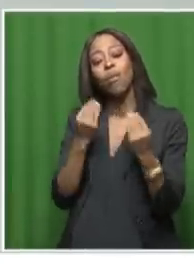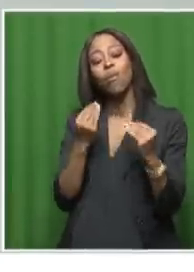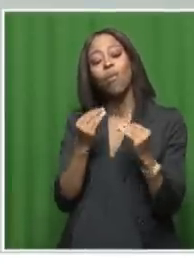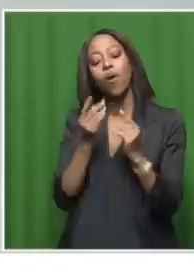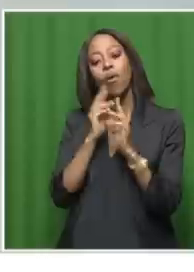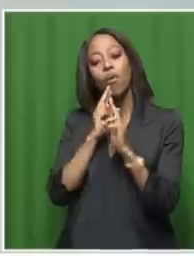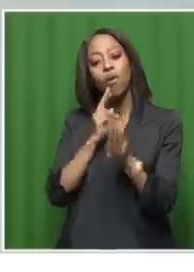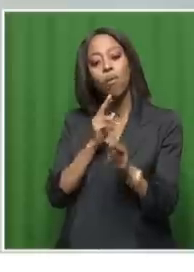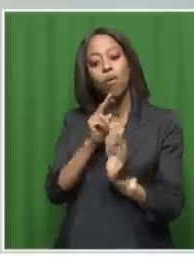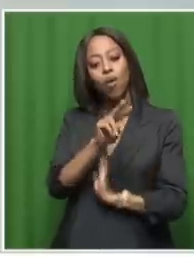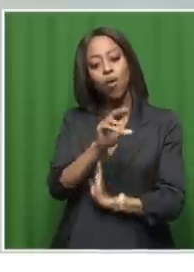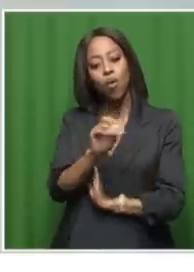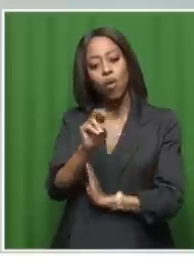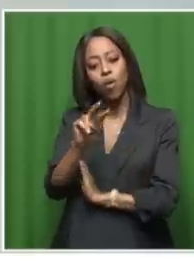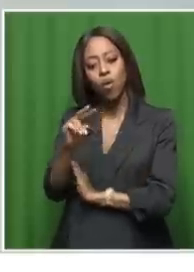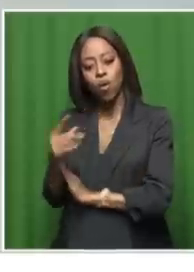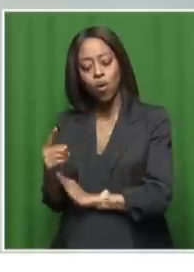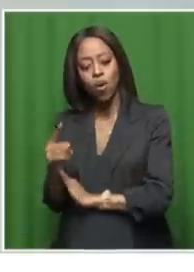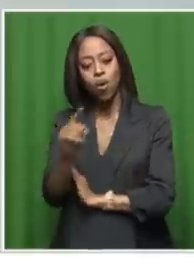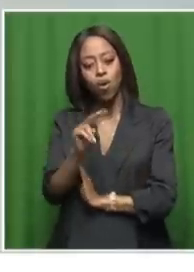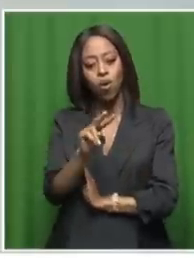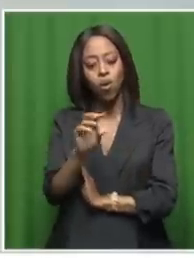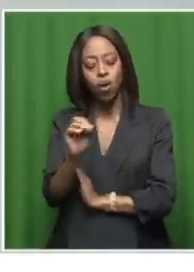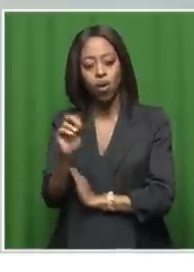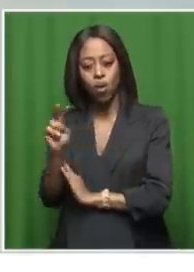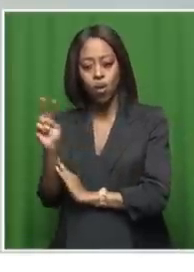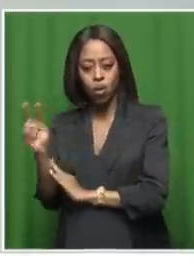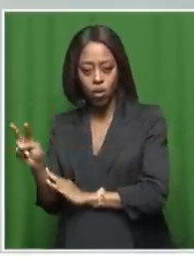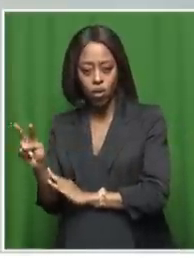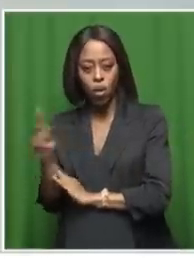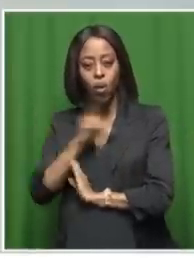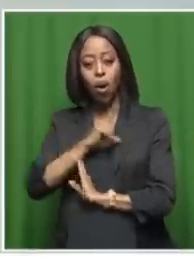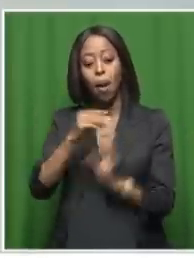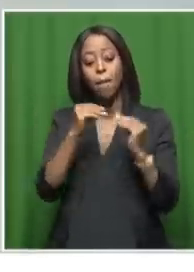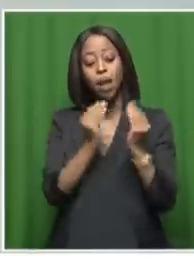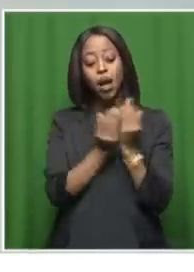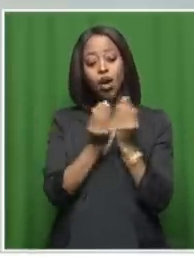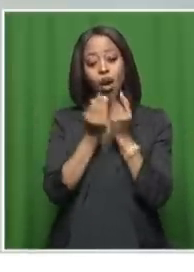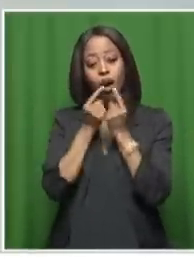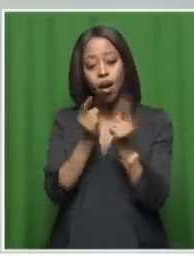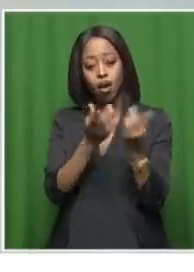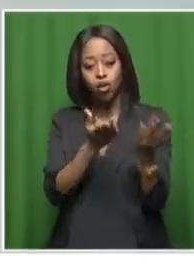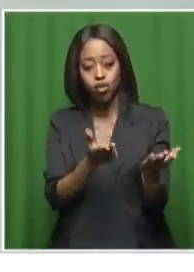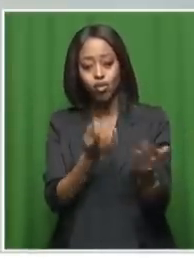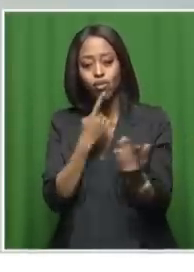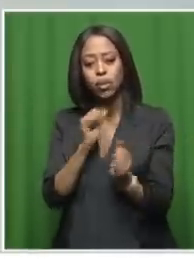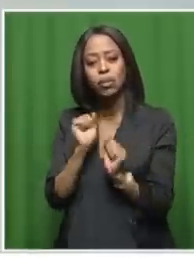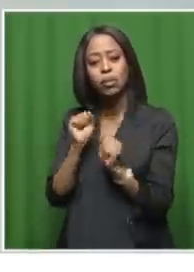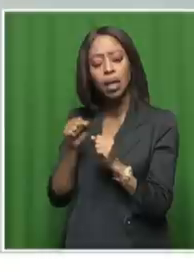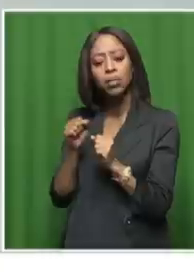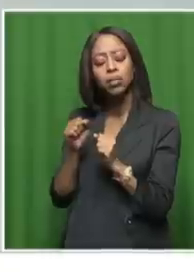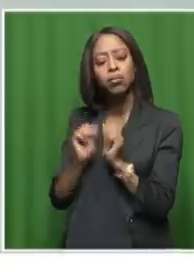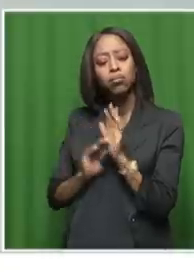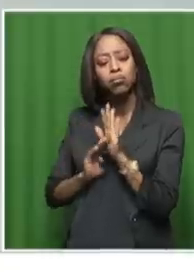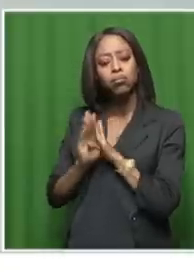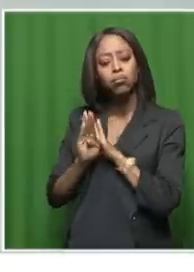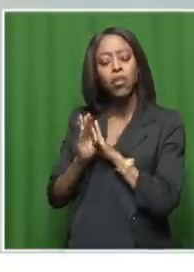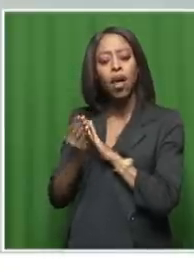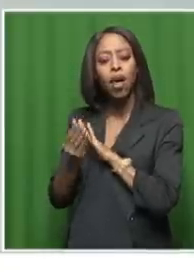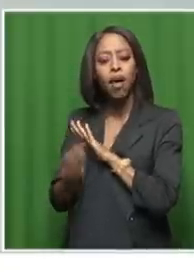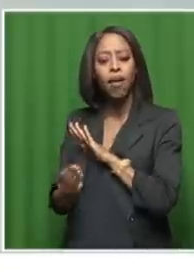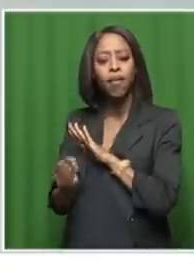of 2021-22, released by the Stellenbosch Business School, shows that there has been a significant increase in the total early